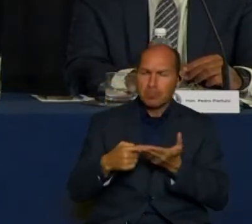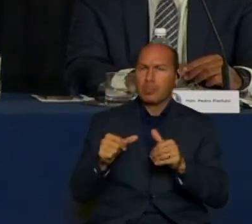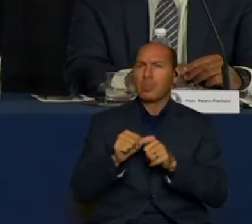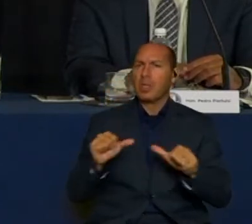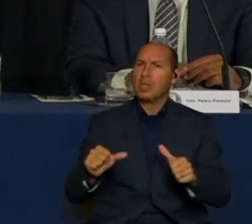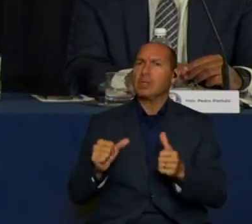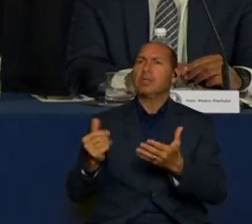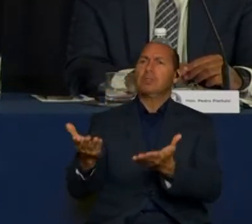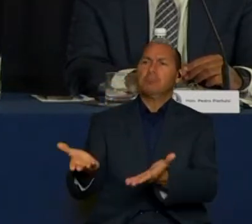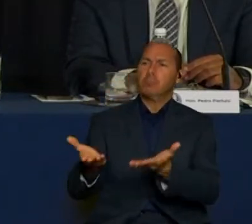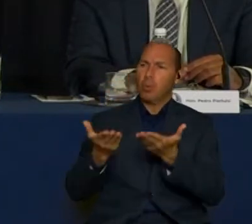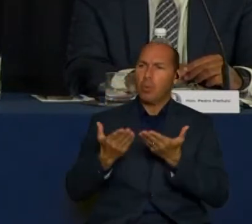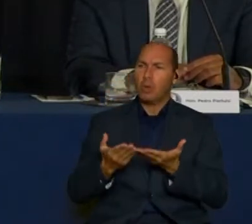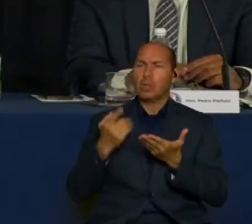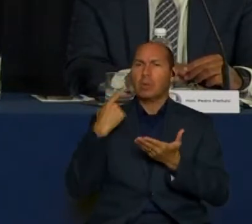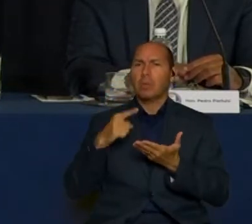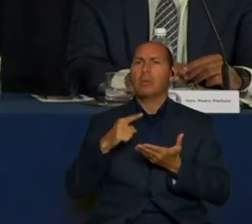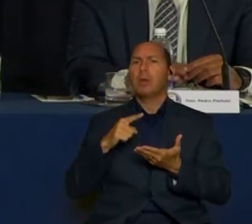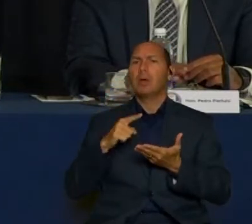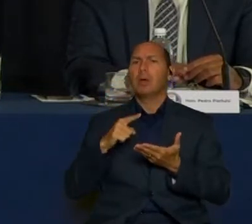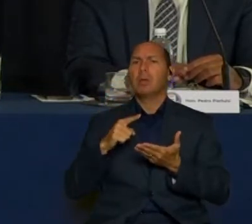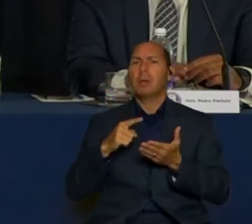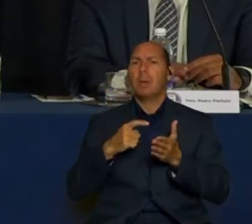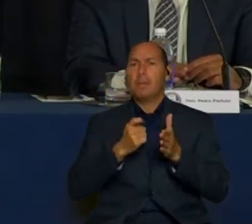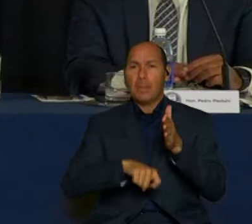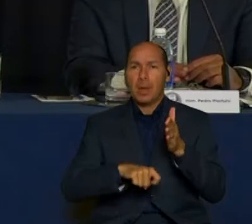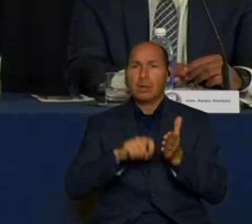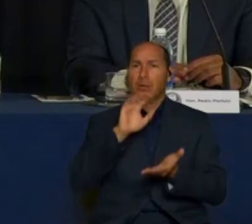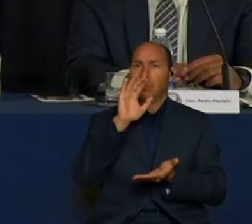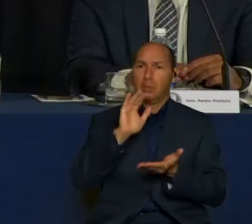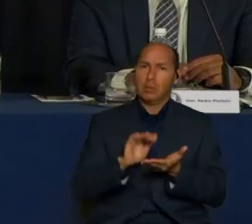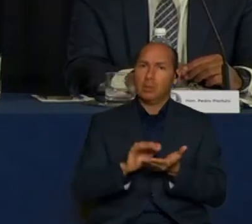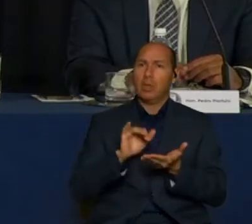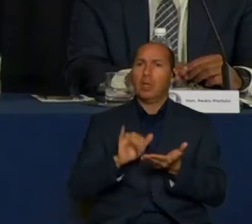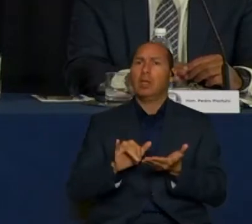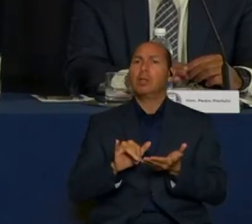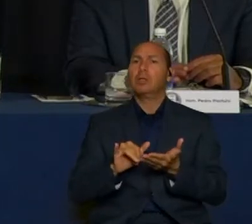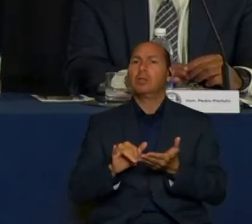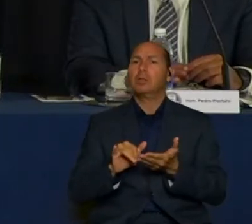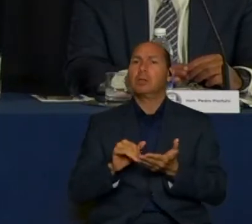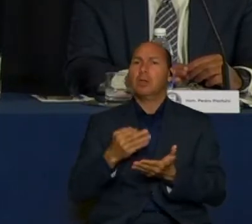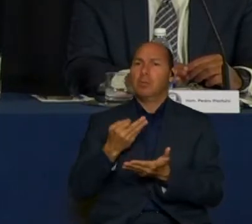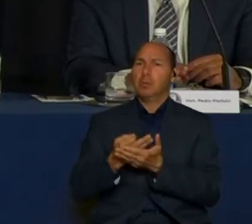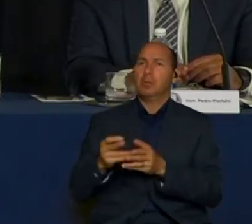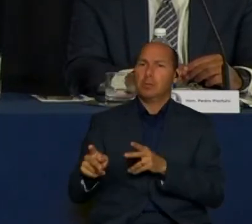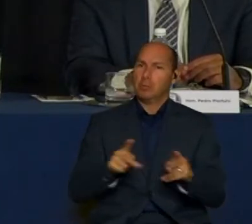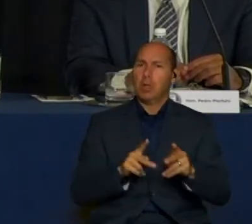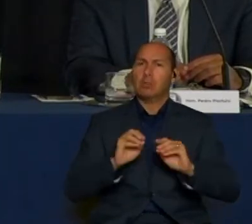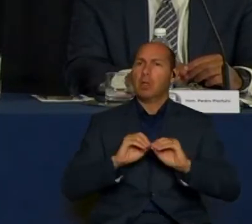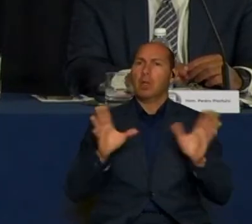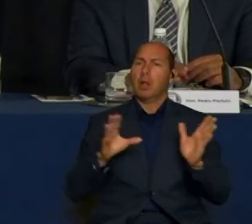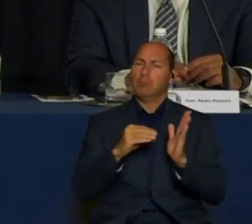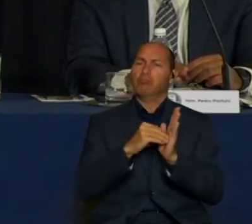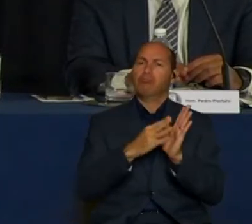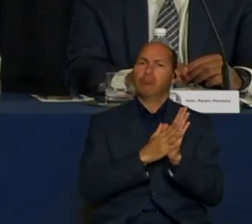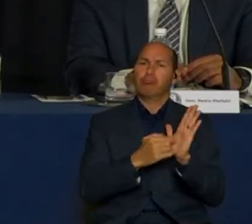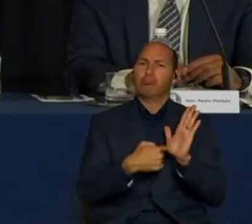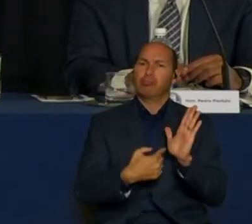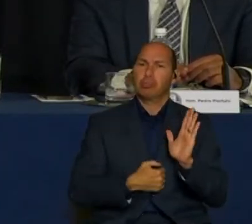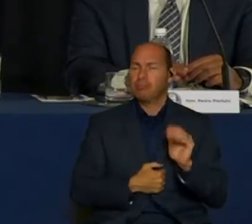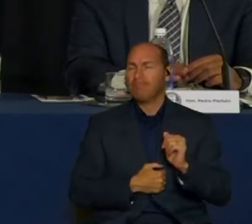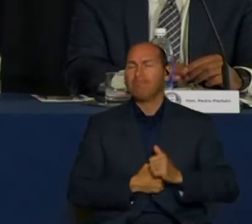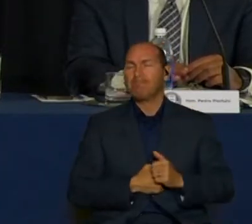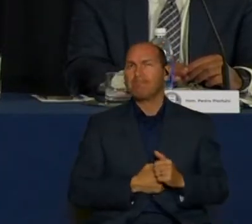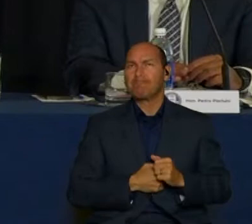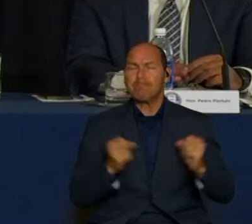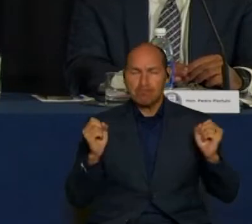cost increases, and that is explicitly contemplated in the fiscal plan. All right, so let's move on